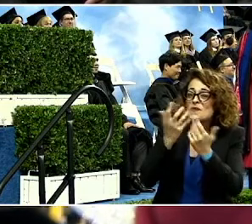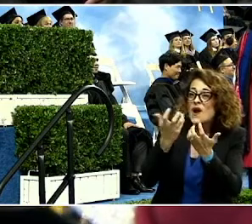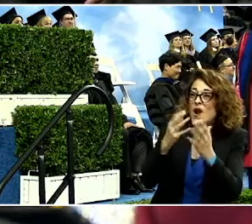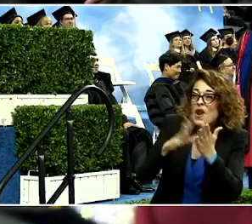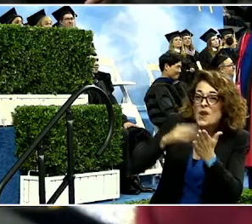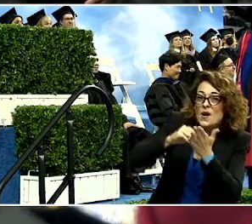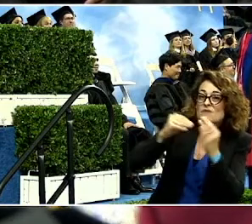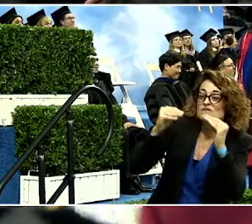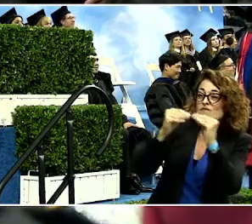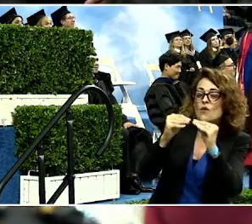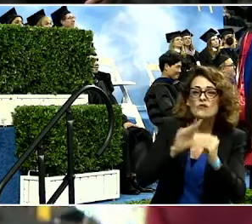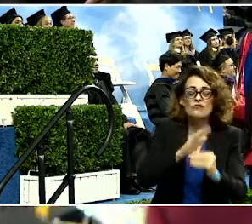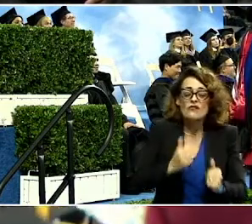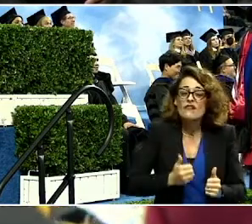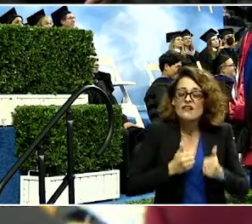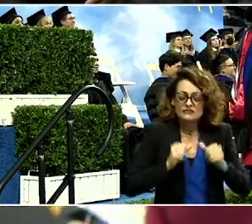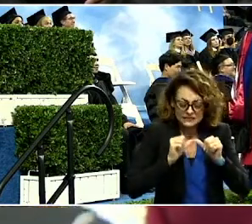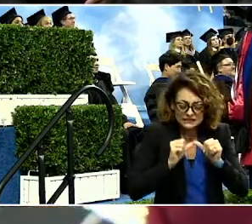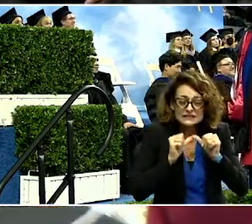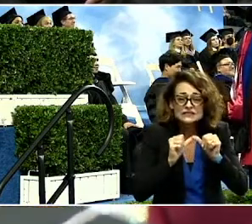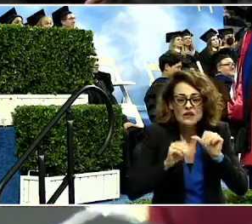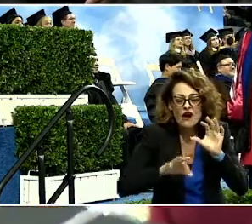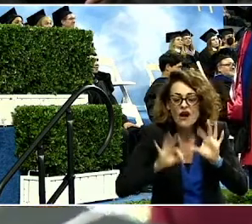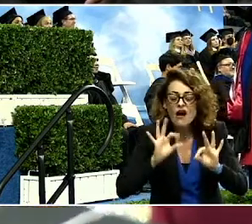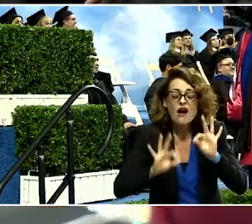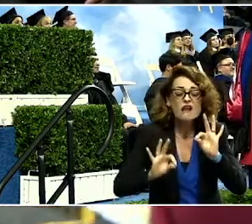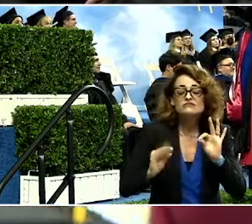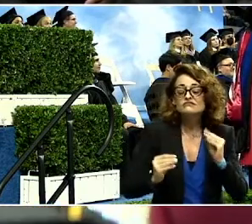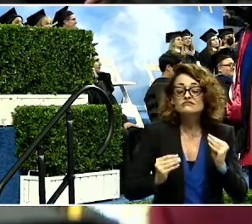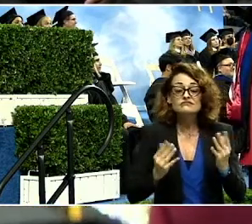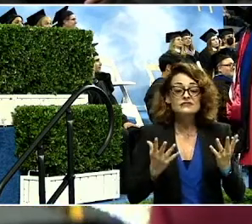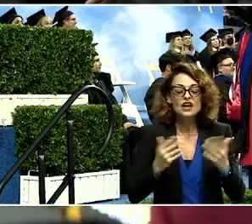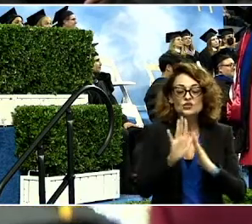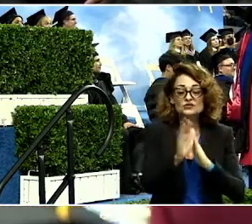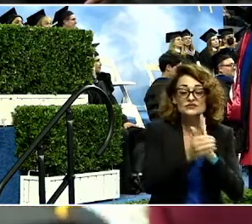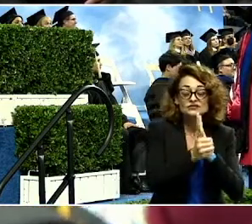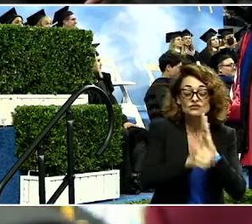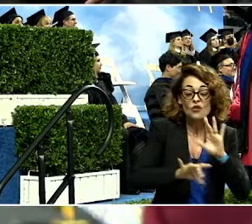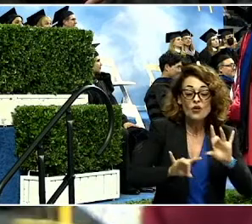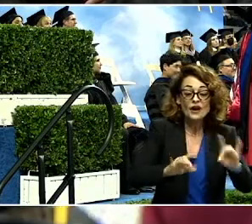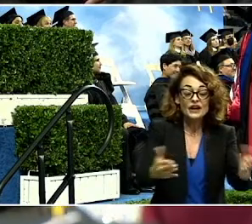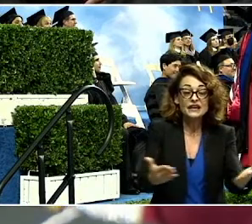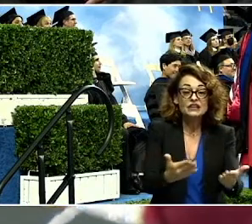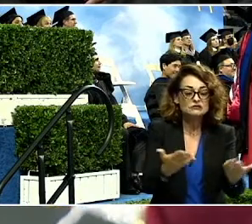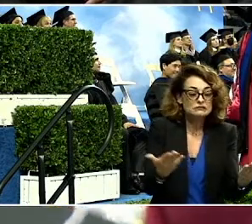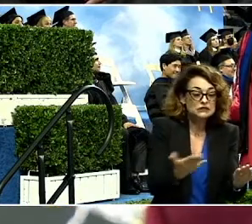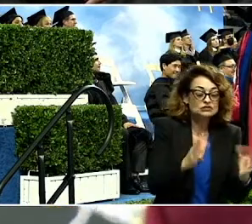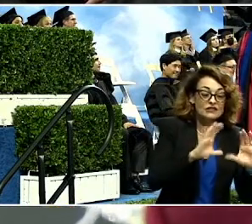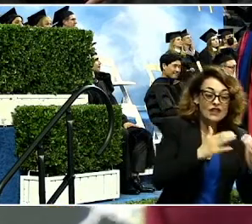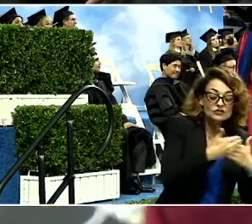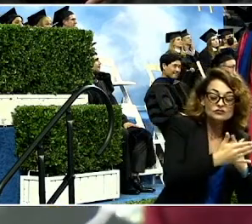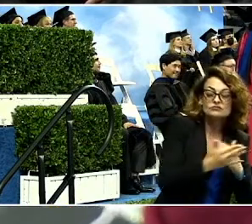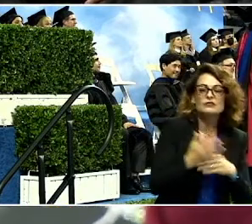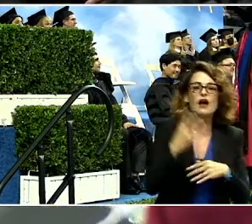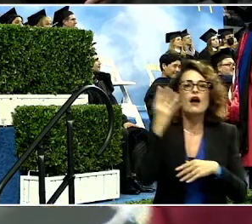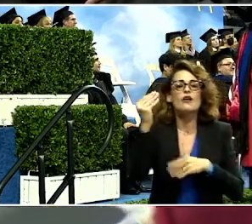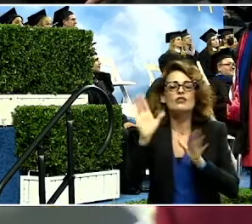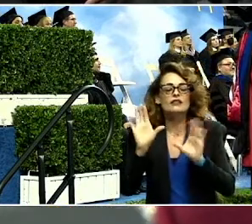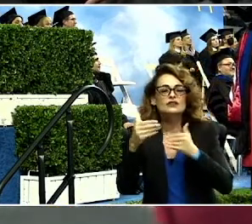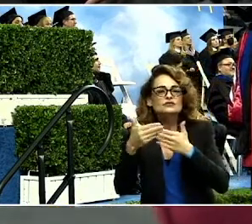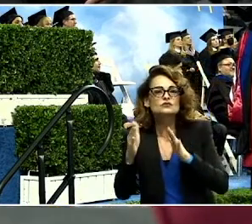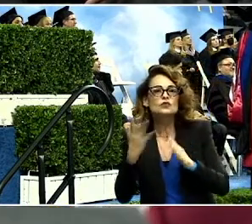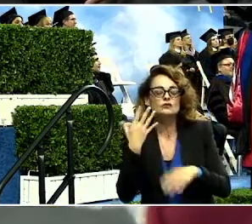of a life of continuing discovery, and the skills you've acquired here in and outside the classroom will serve you well in our